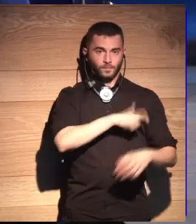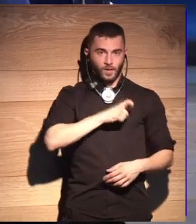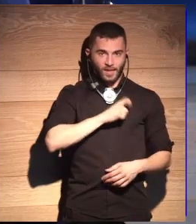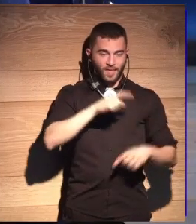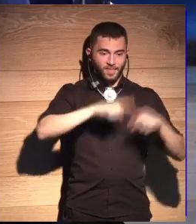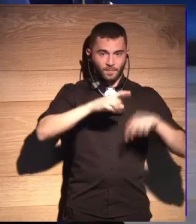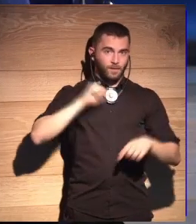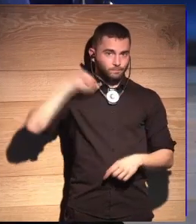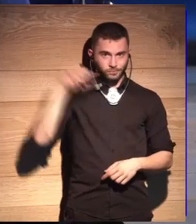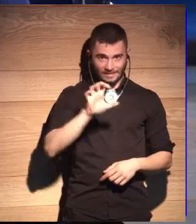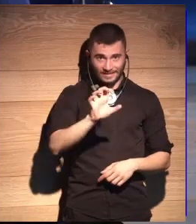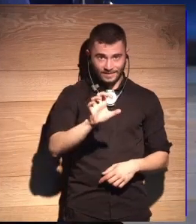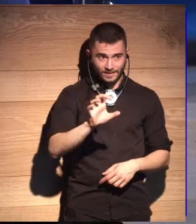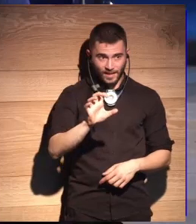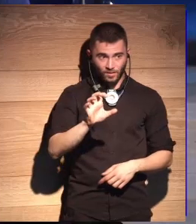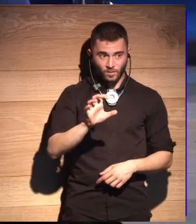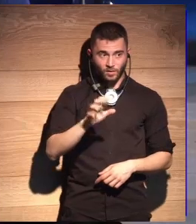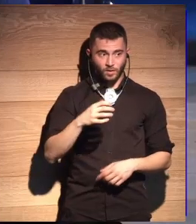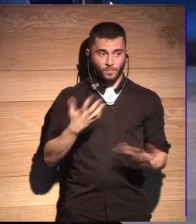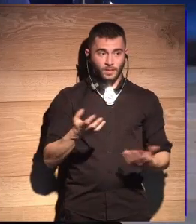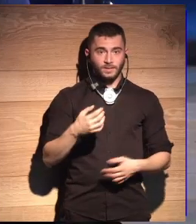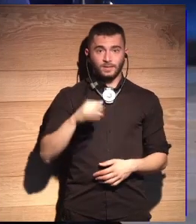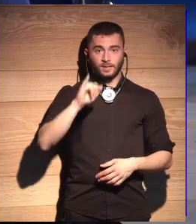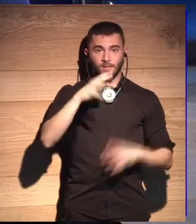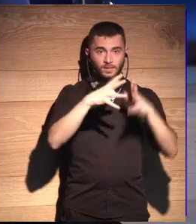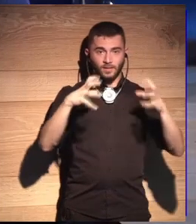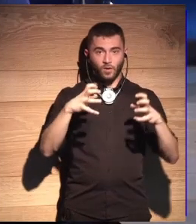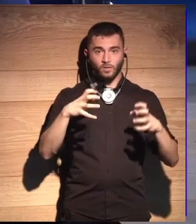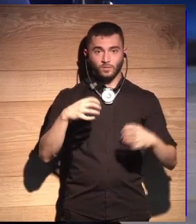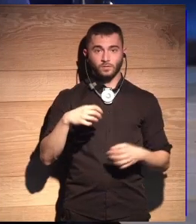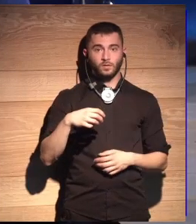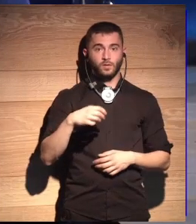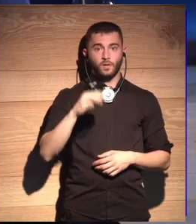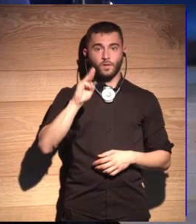So I think that we need to see these companies as